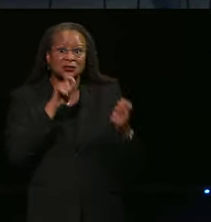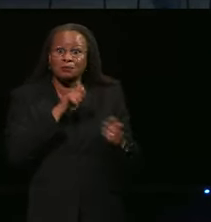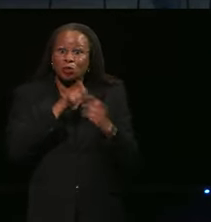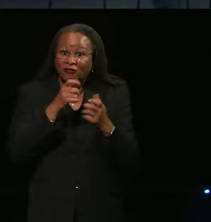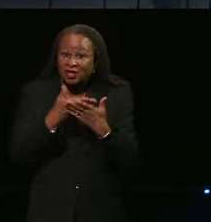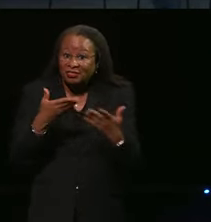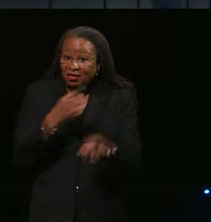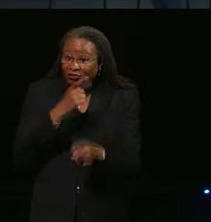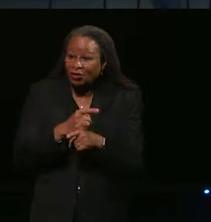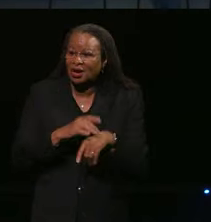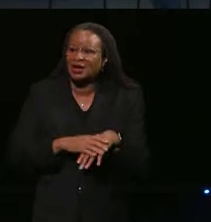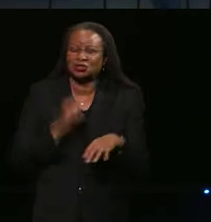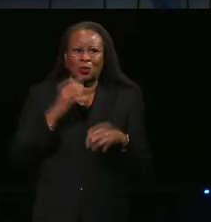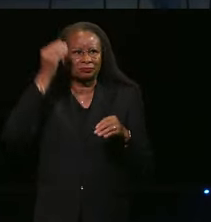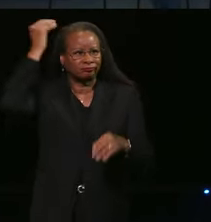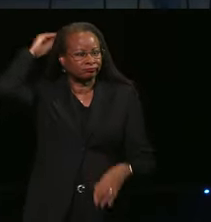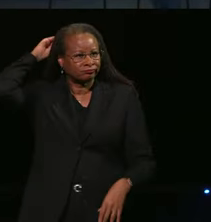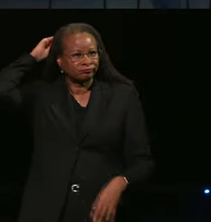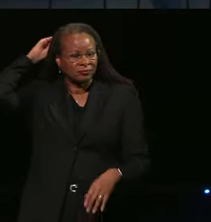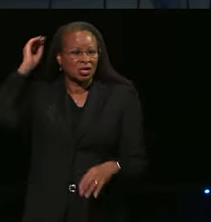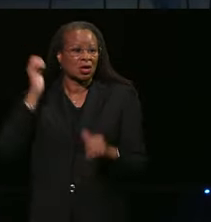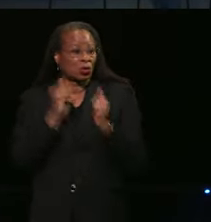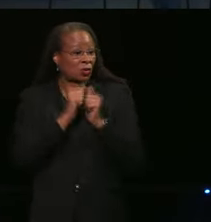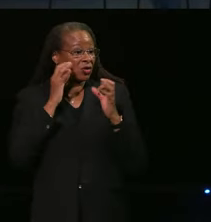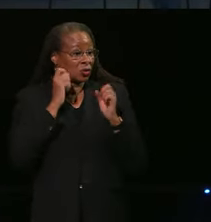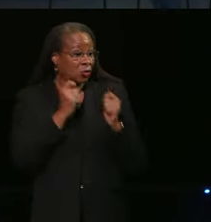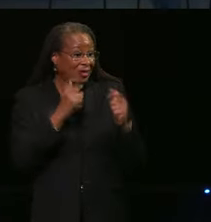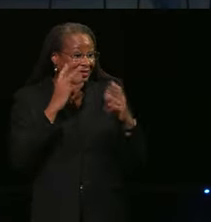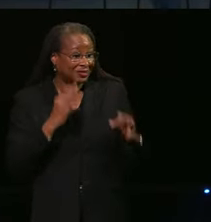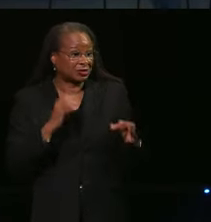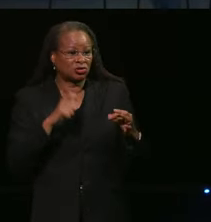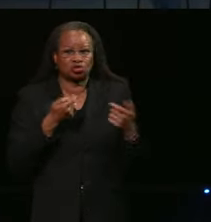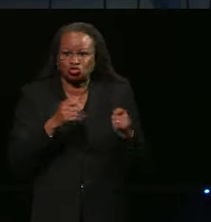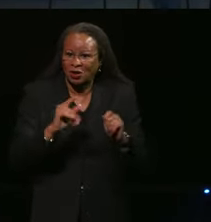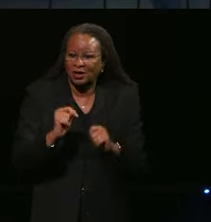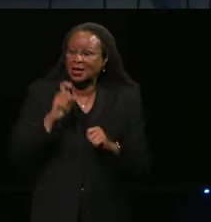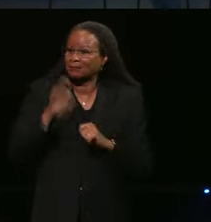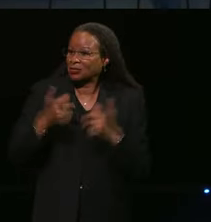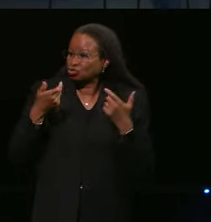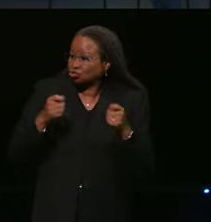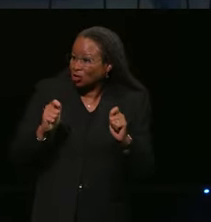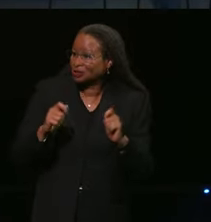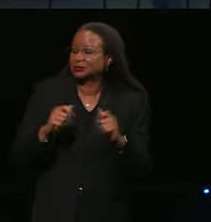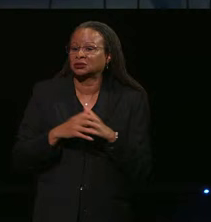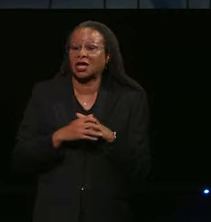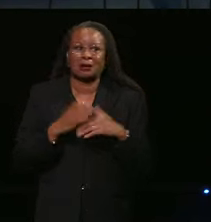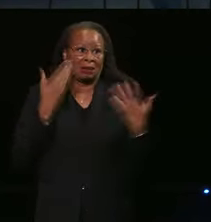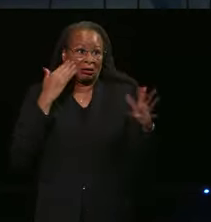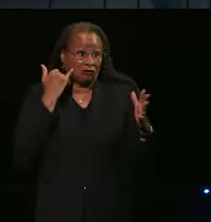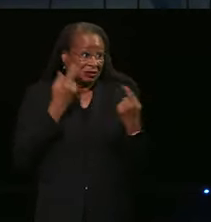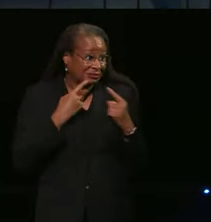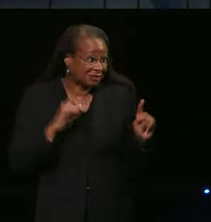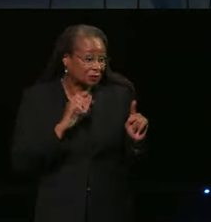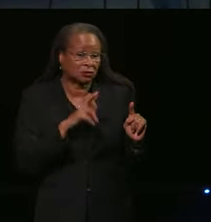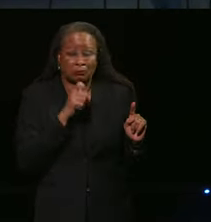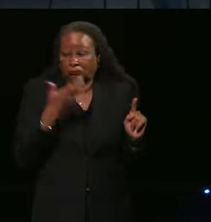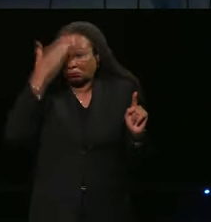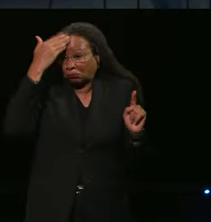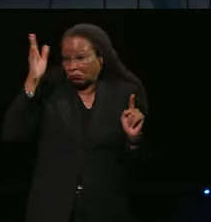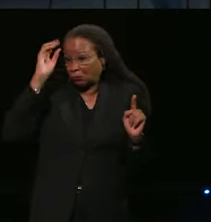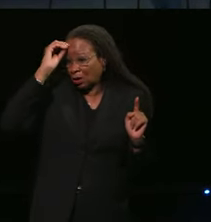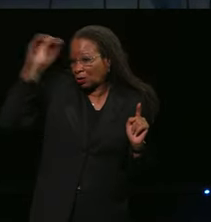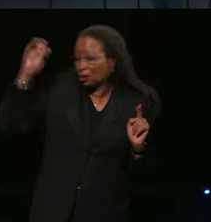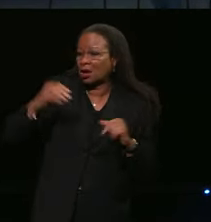thing. So I had that in my mind with these quick decisions of like, we've got to try it, we have to try it, but I didn't know if it was going to work or not. You know, it